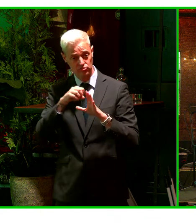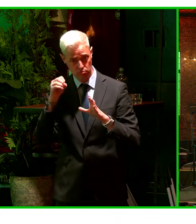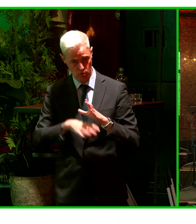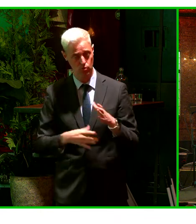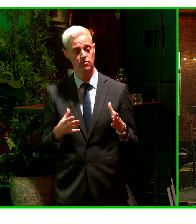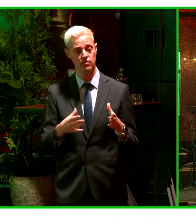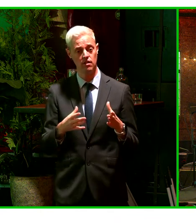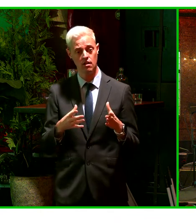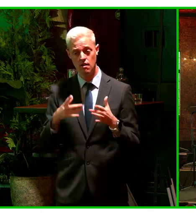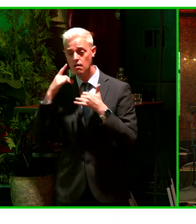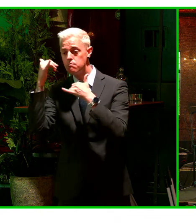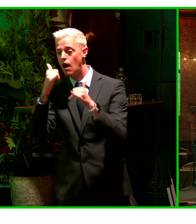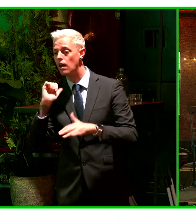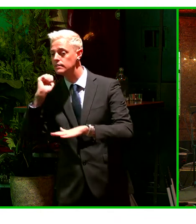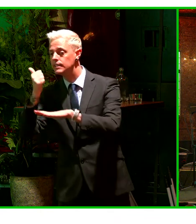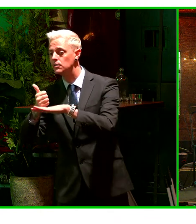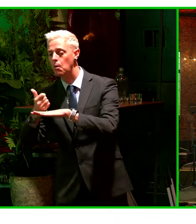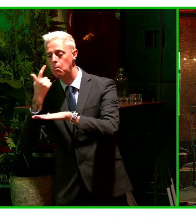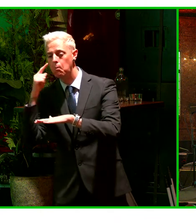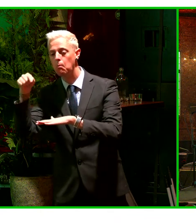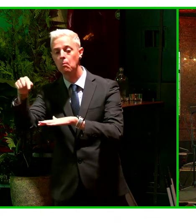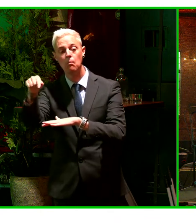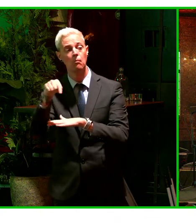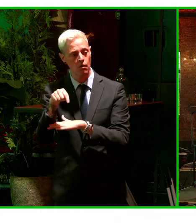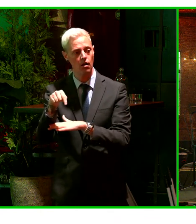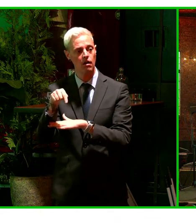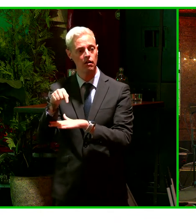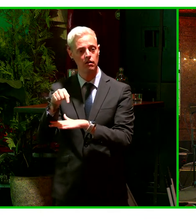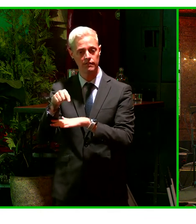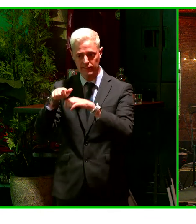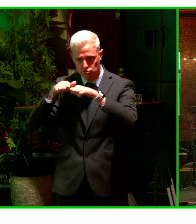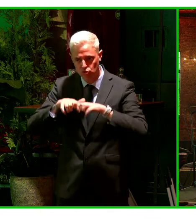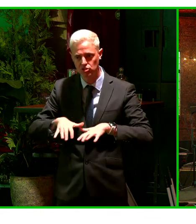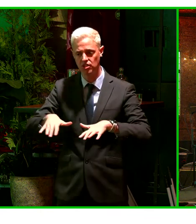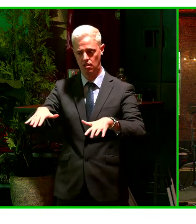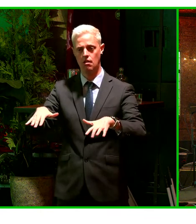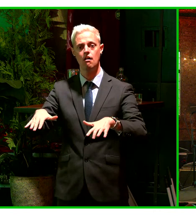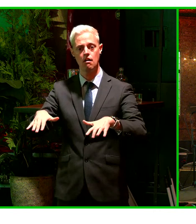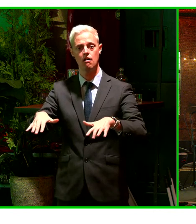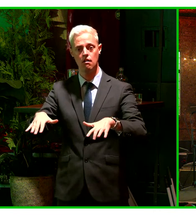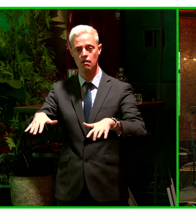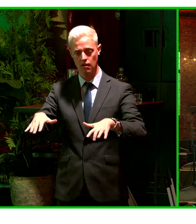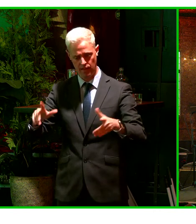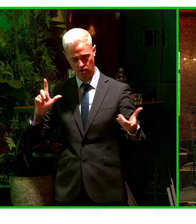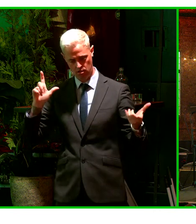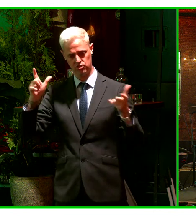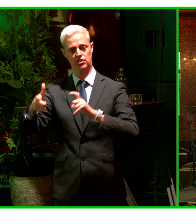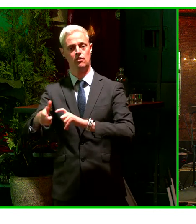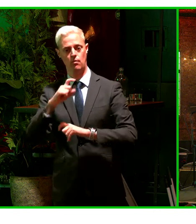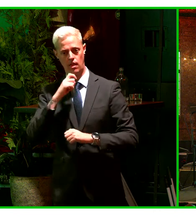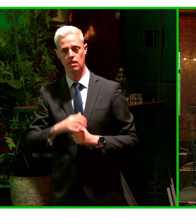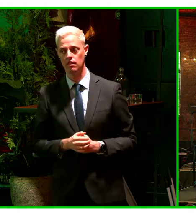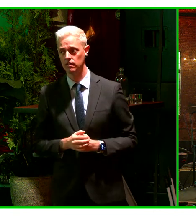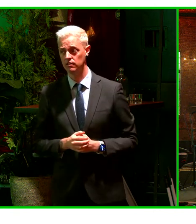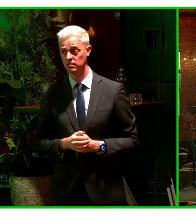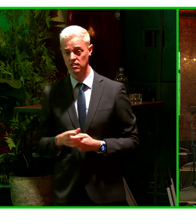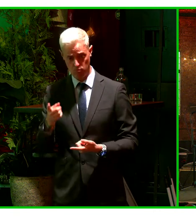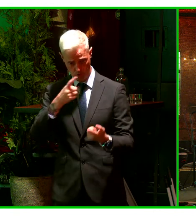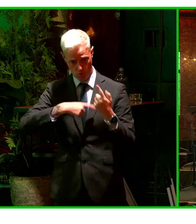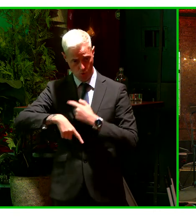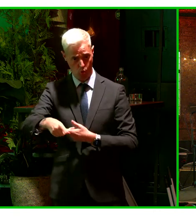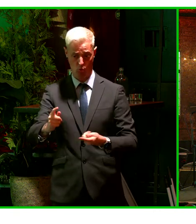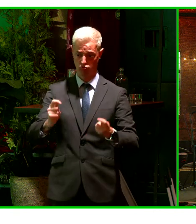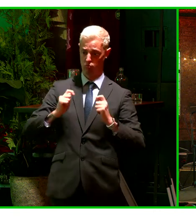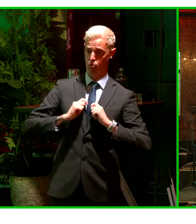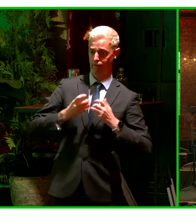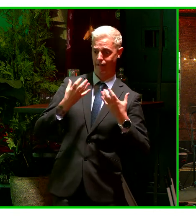the pilots, get the focus there, the infrastructure gets built, the visibility is there, people will transform. We will all get on board. So it's